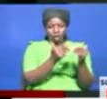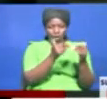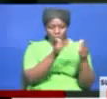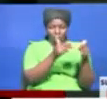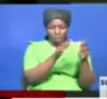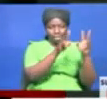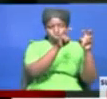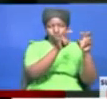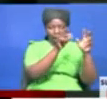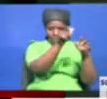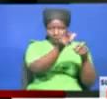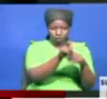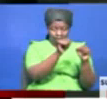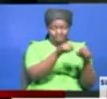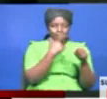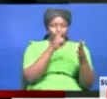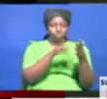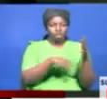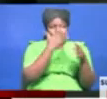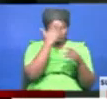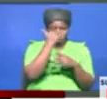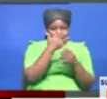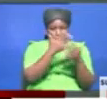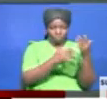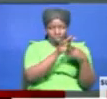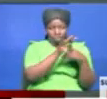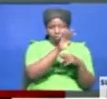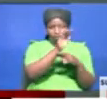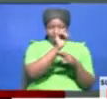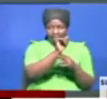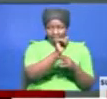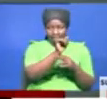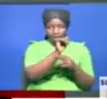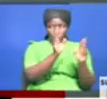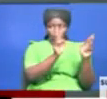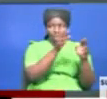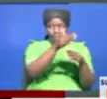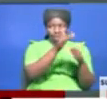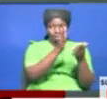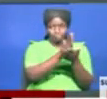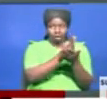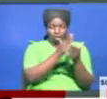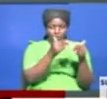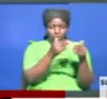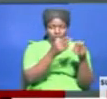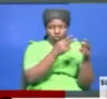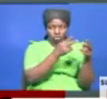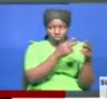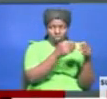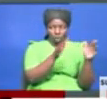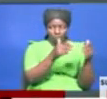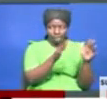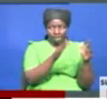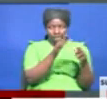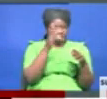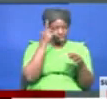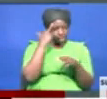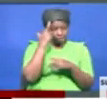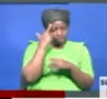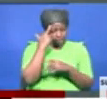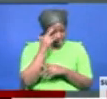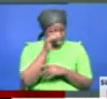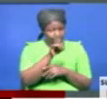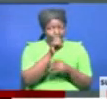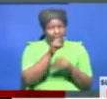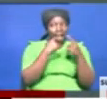that because the Form 34As were already there, well, that is a form of transparency. And remember that the